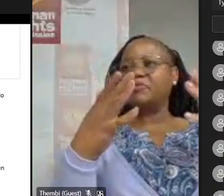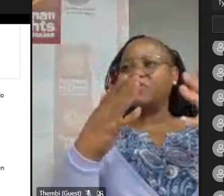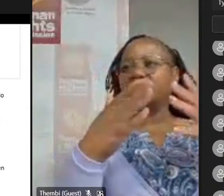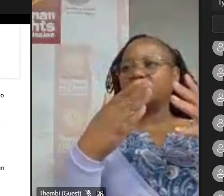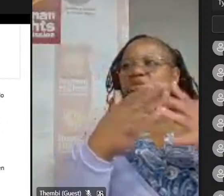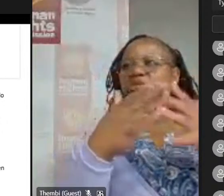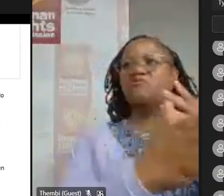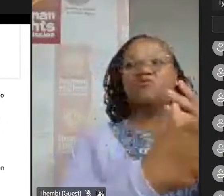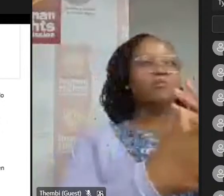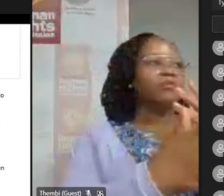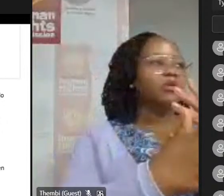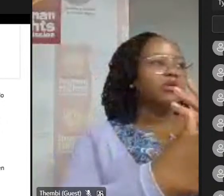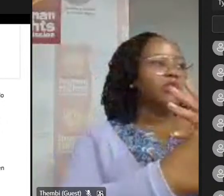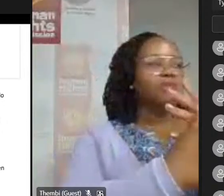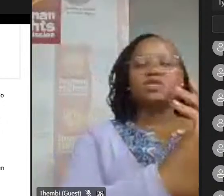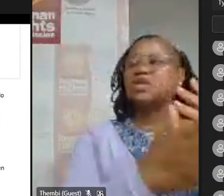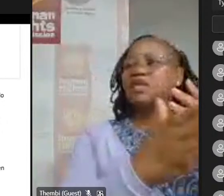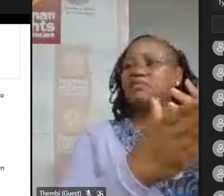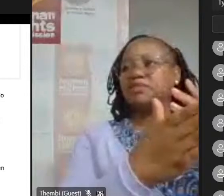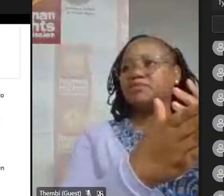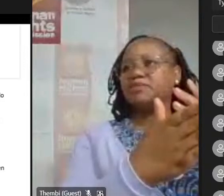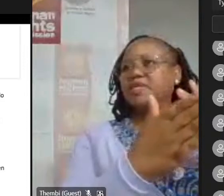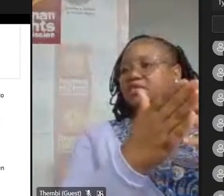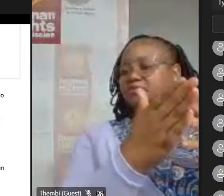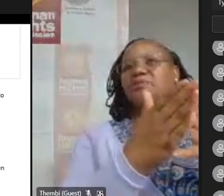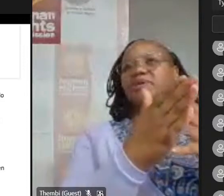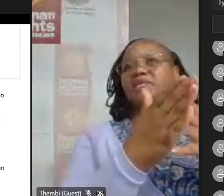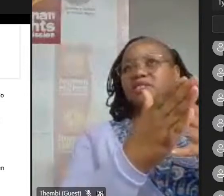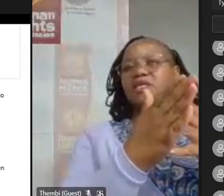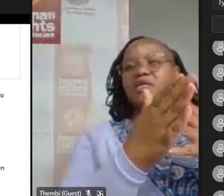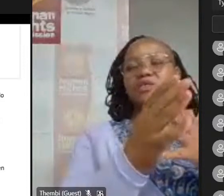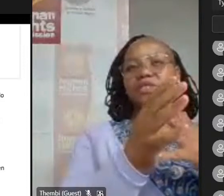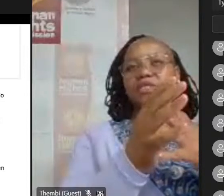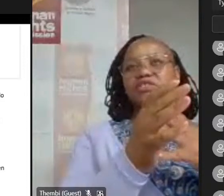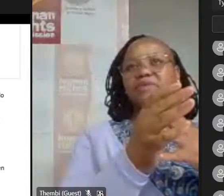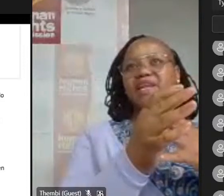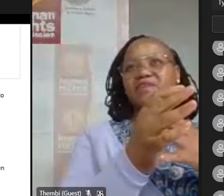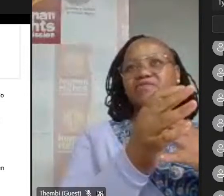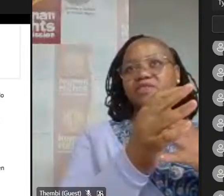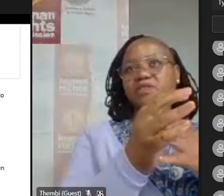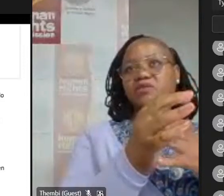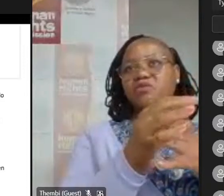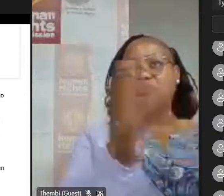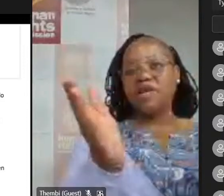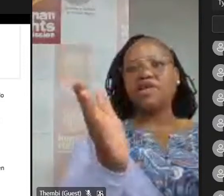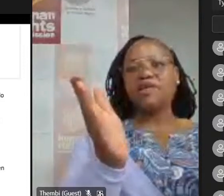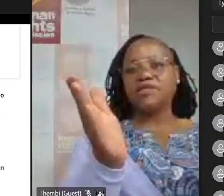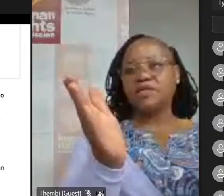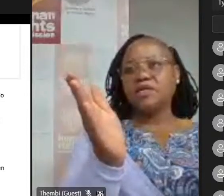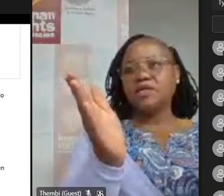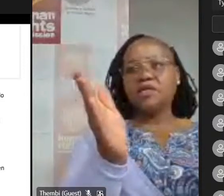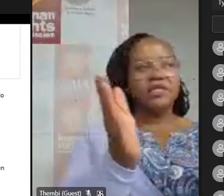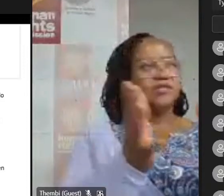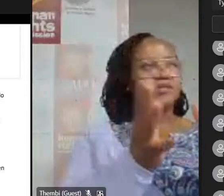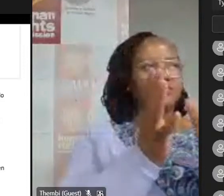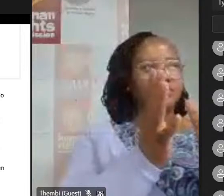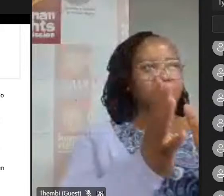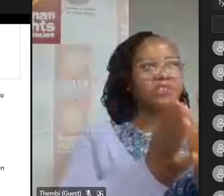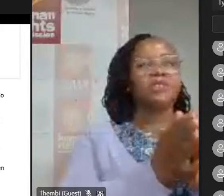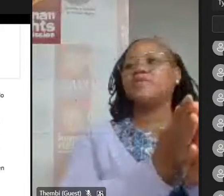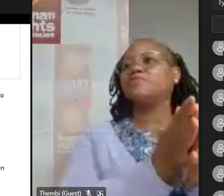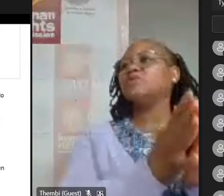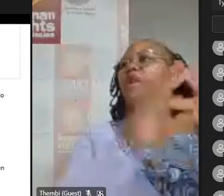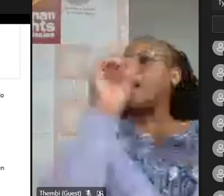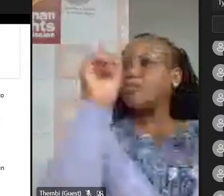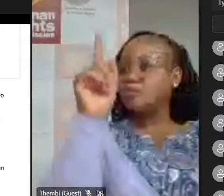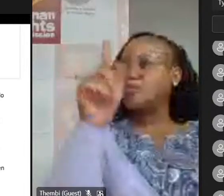good enough because I don't conform to a particular prescription. That is problematic. So it has to be left open-ended, that